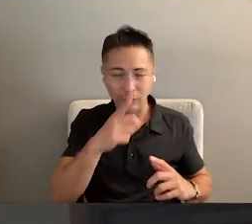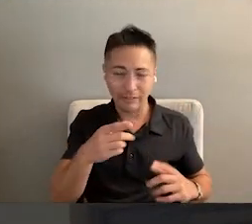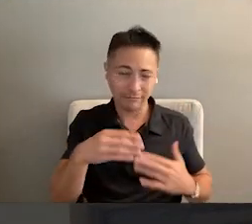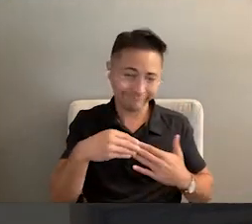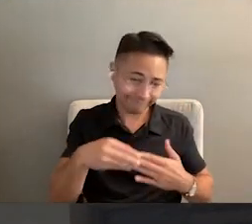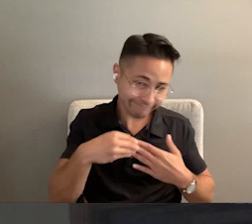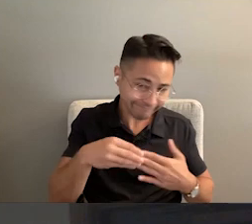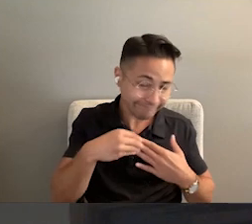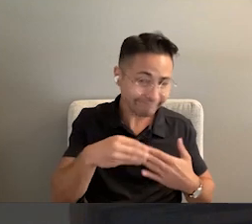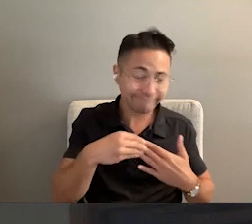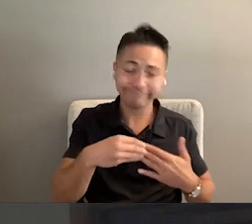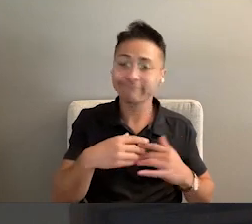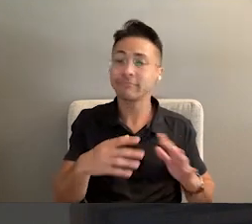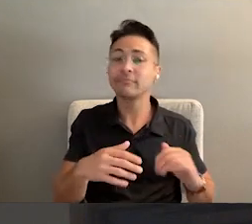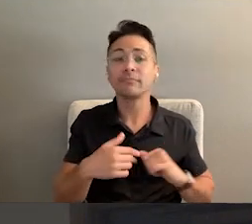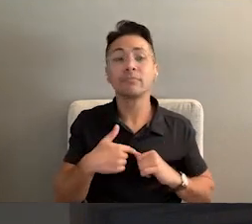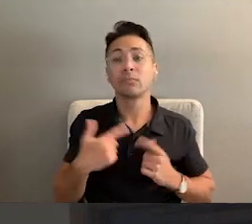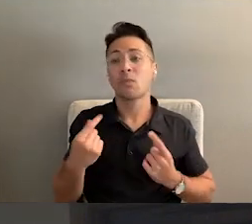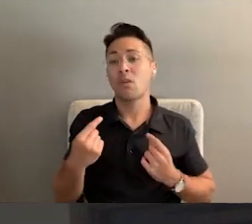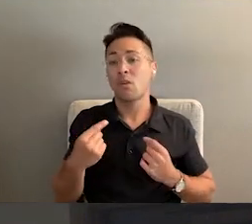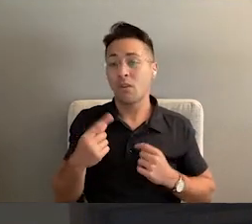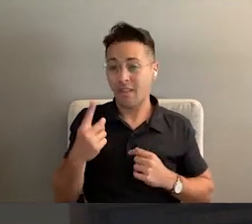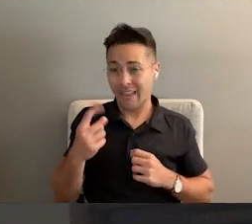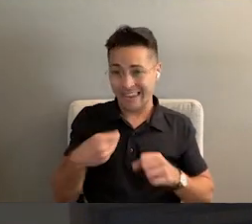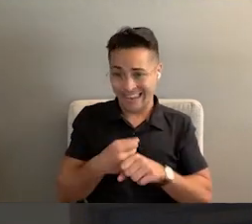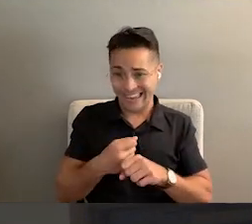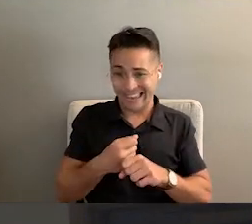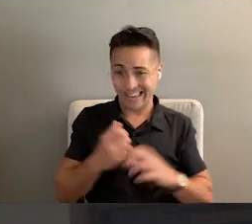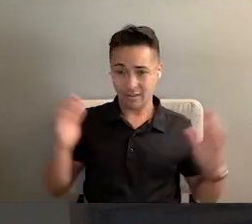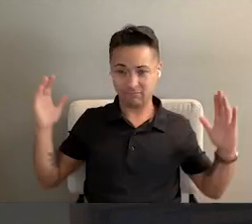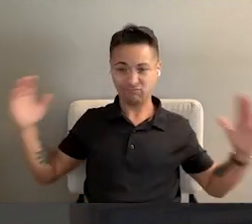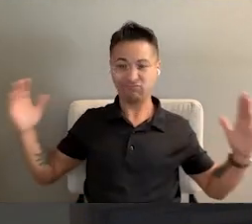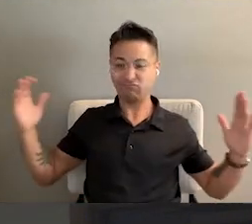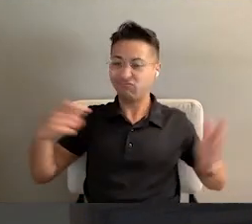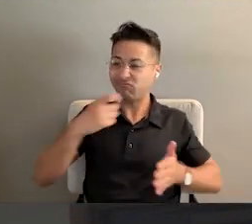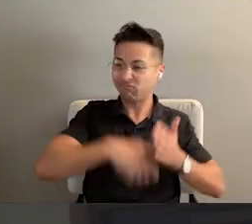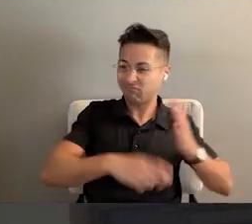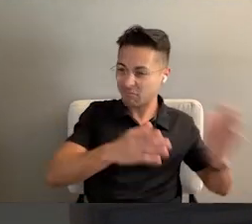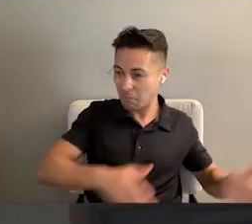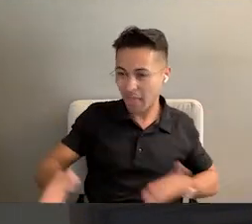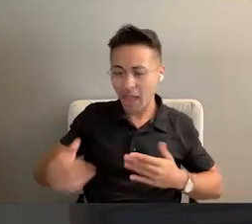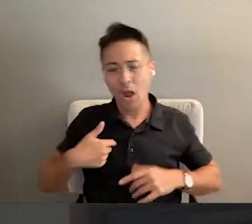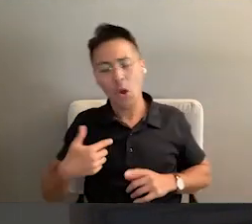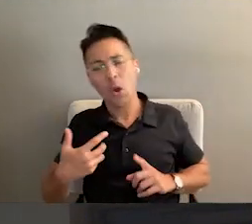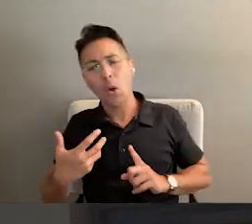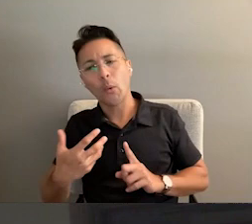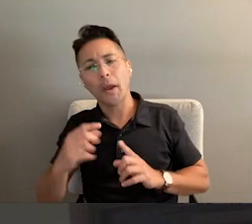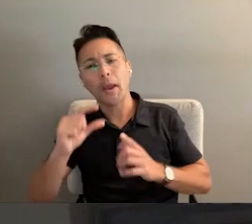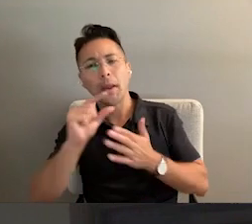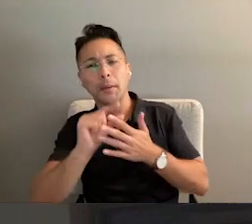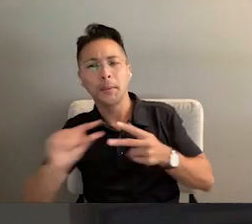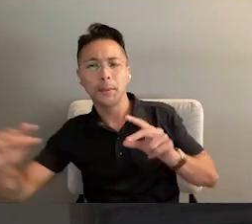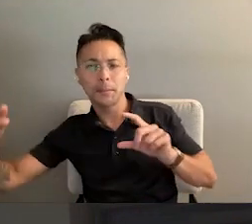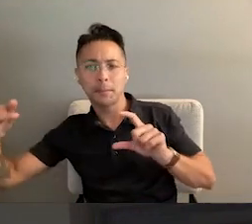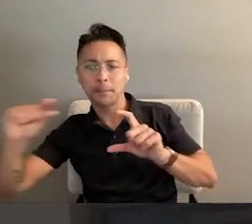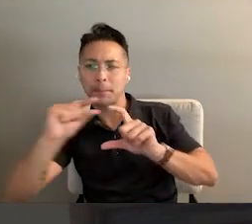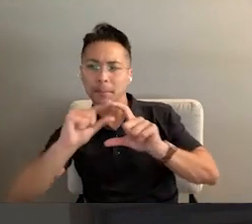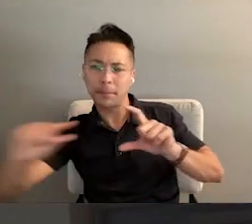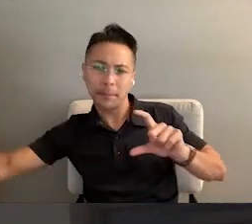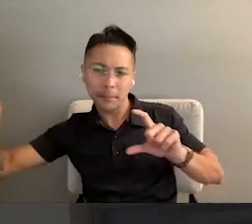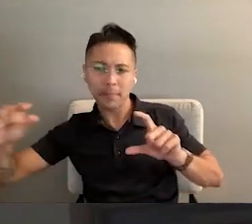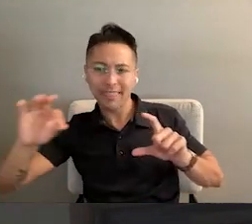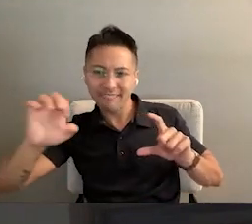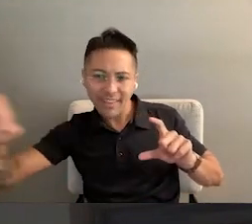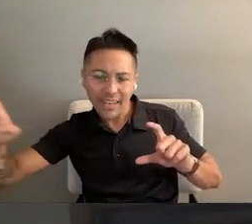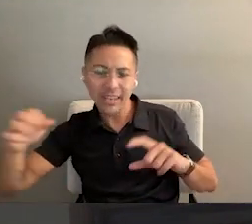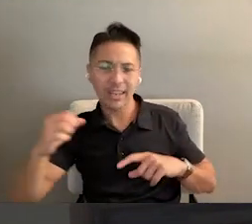Again, you've got the flexibility with that monthly budget. We've talked a lot about the flexibilities of that monthly budget. What we do is we take that year-long cost plan, we